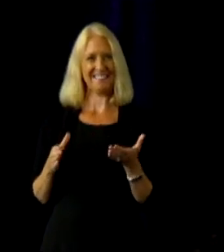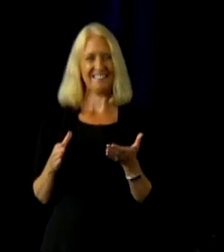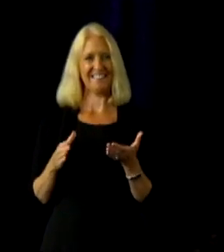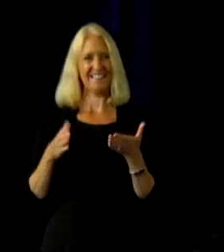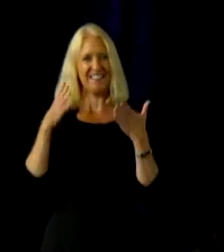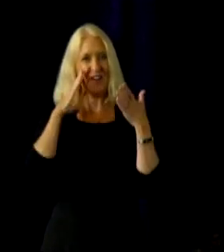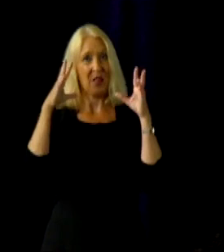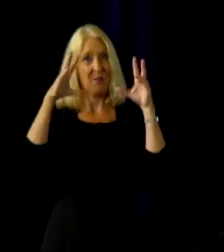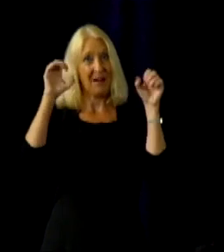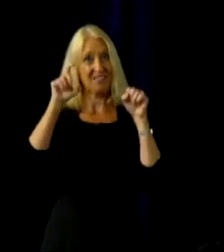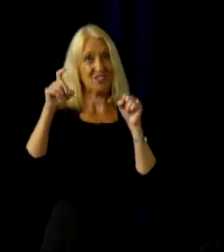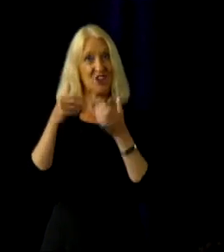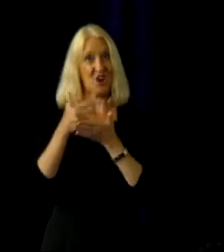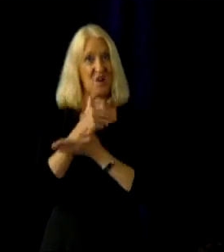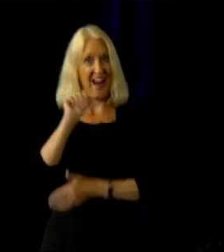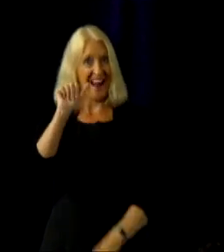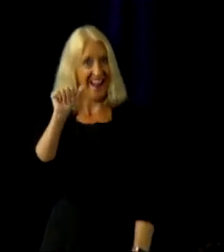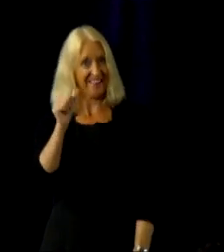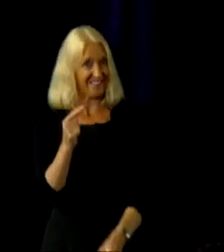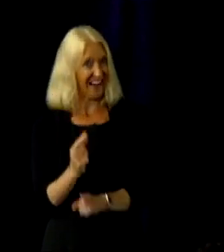get an A by default, right?